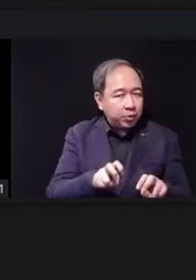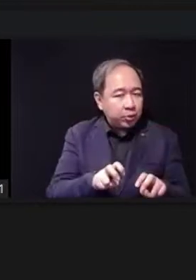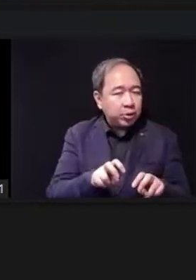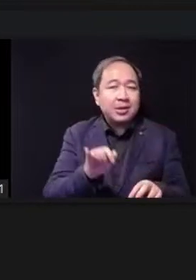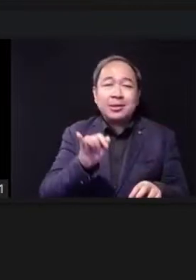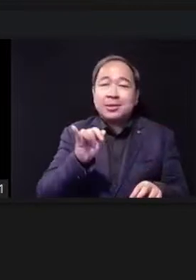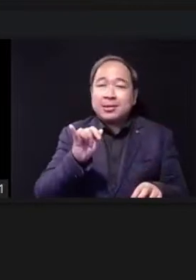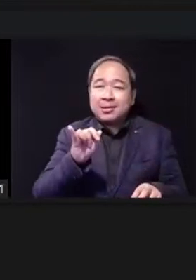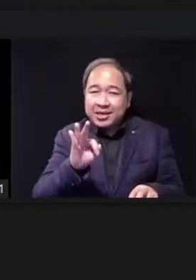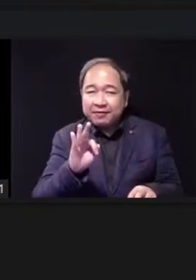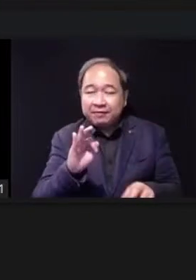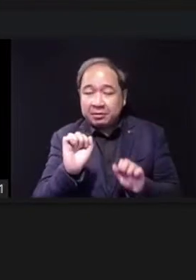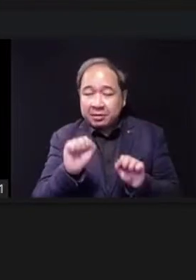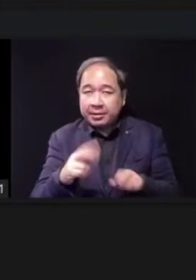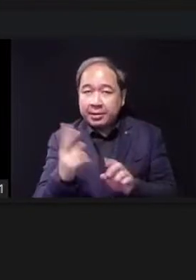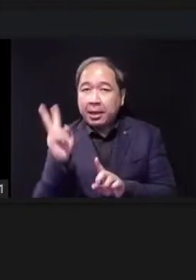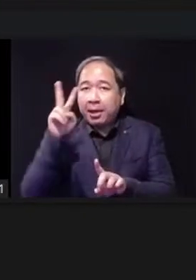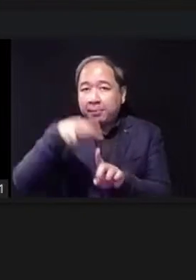very simple